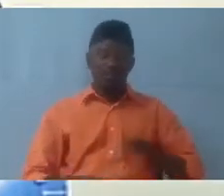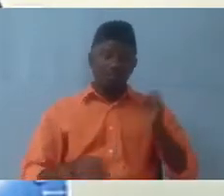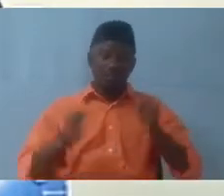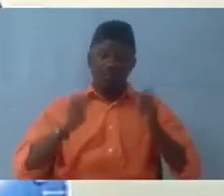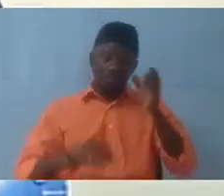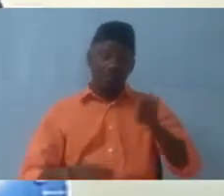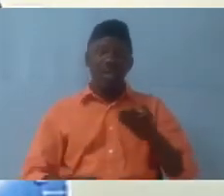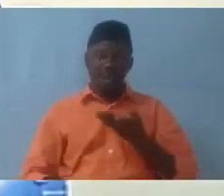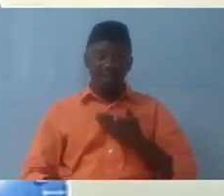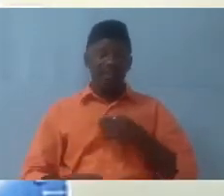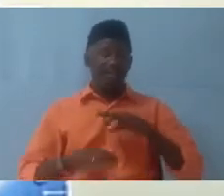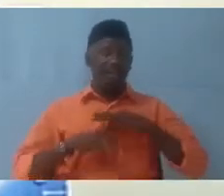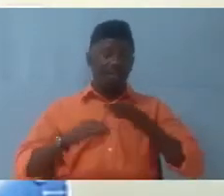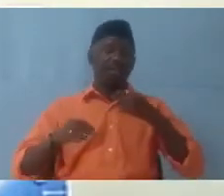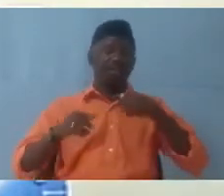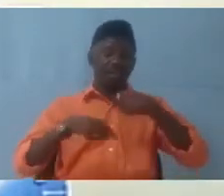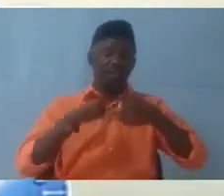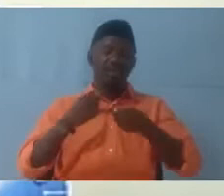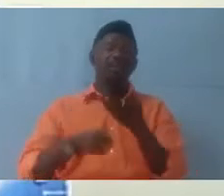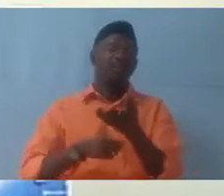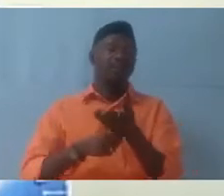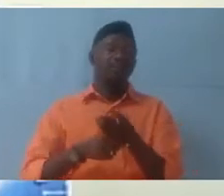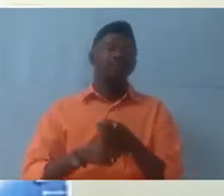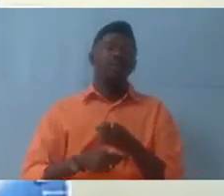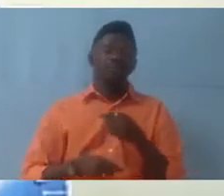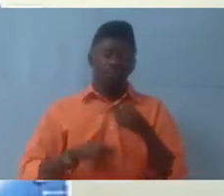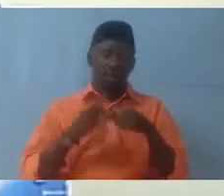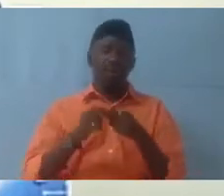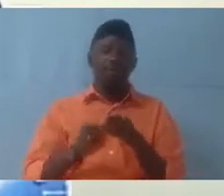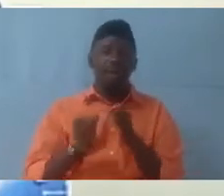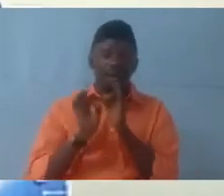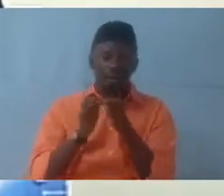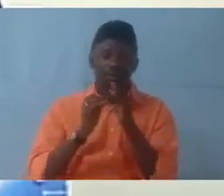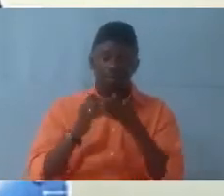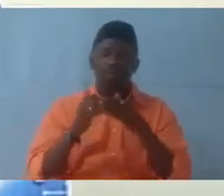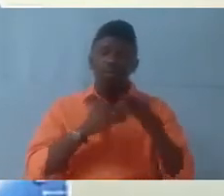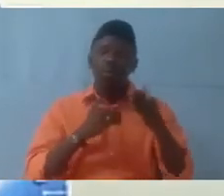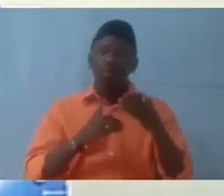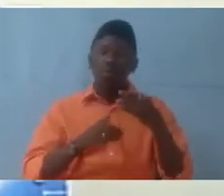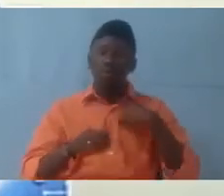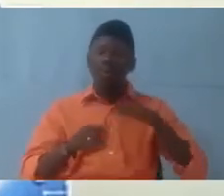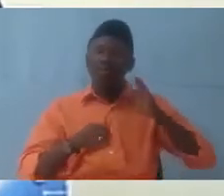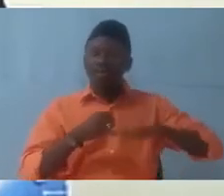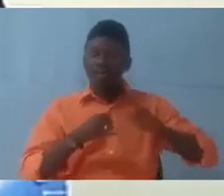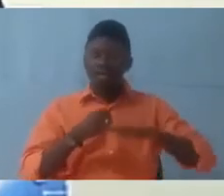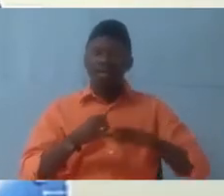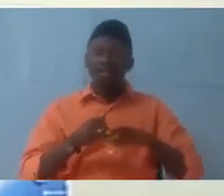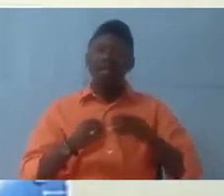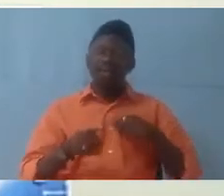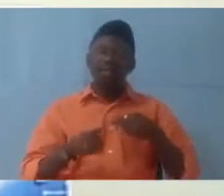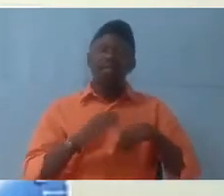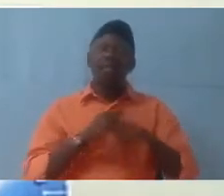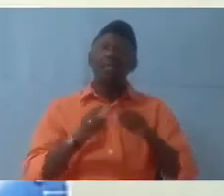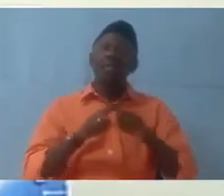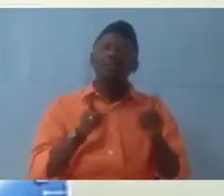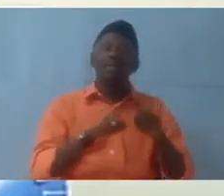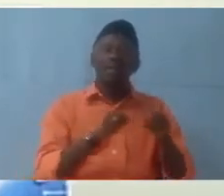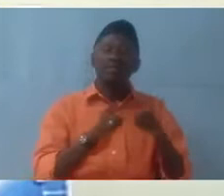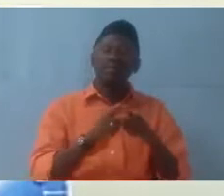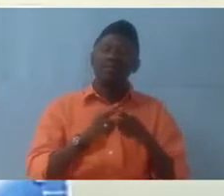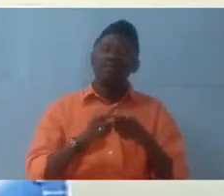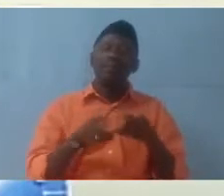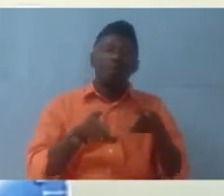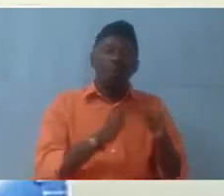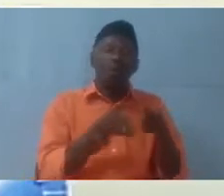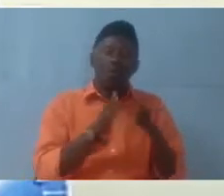tail end of my explanation, wherein I will explain the different type of interference, there's a direct, indirect, and the perceived one.